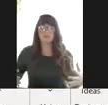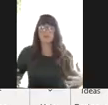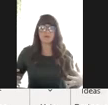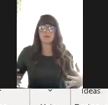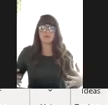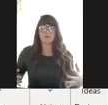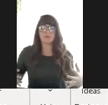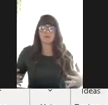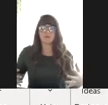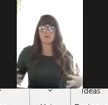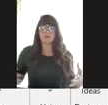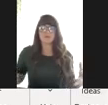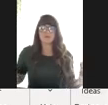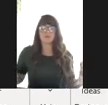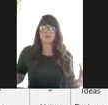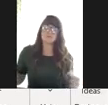now...